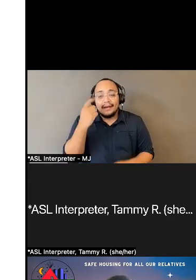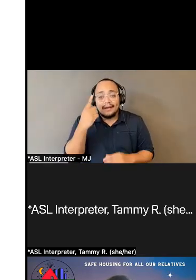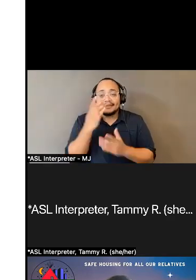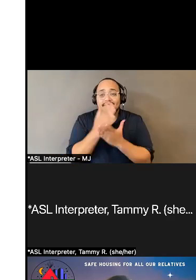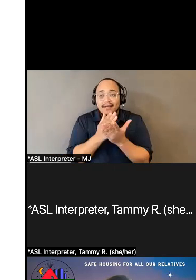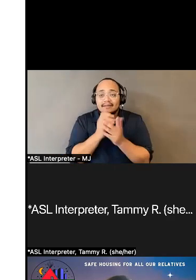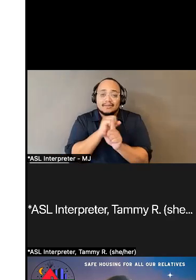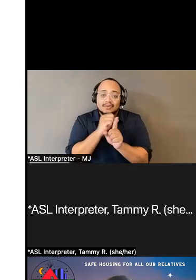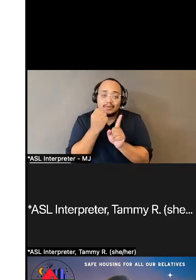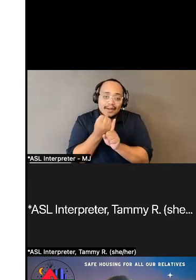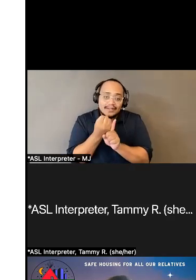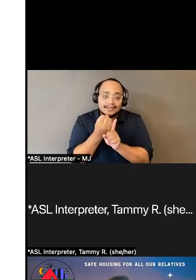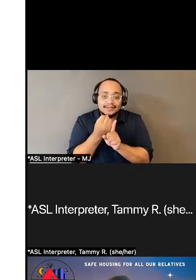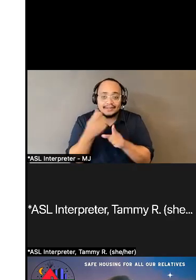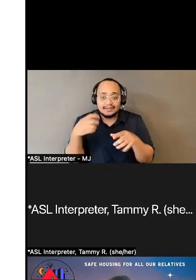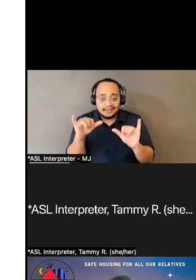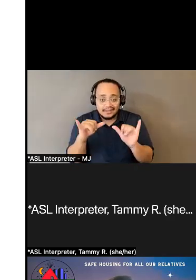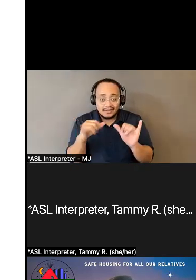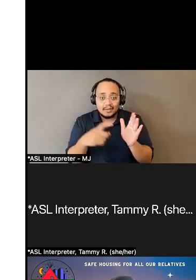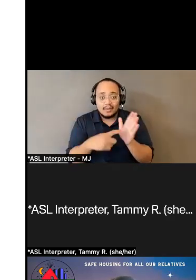being required to comply with VAWA.